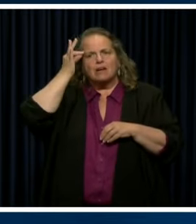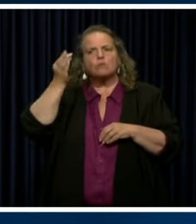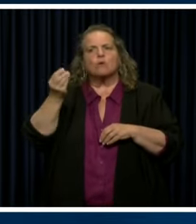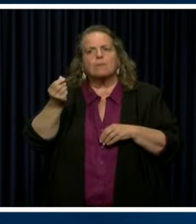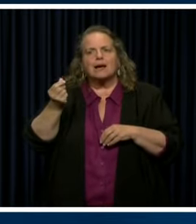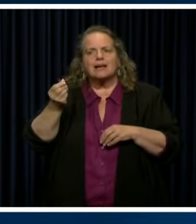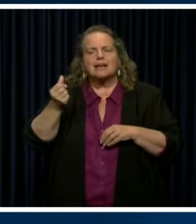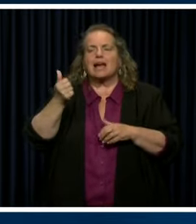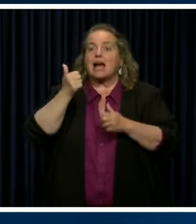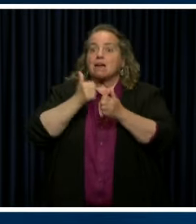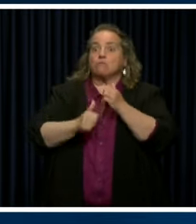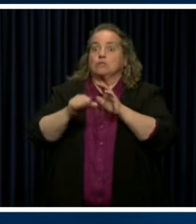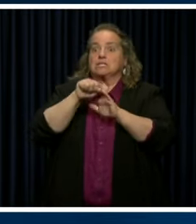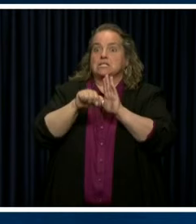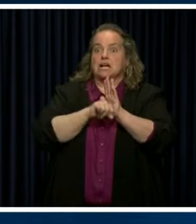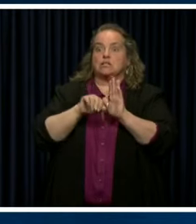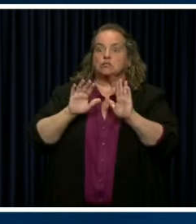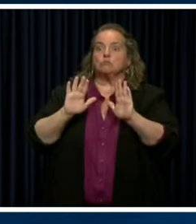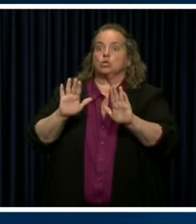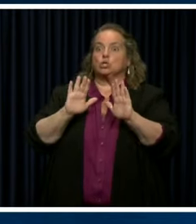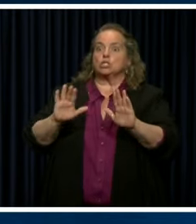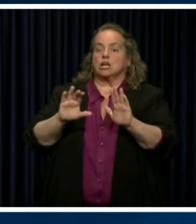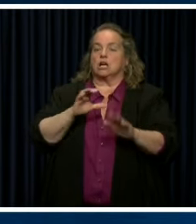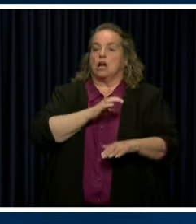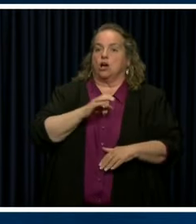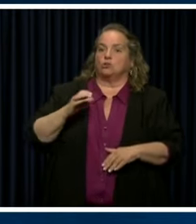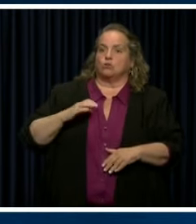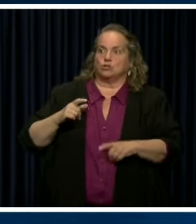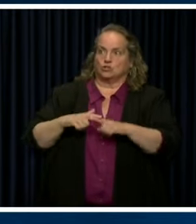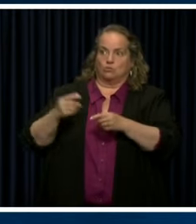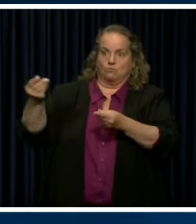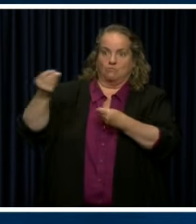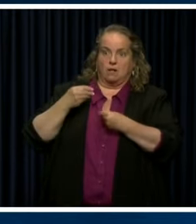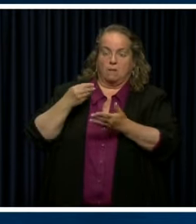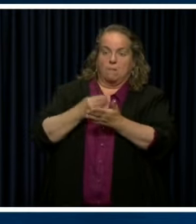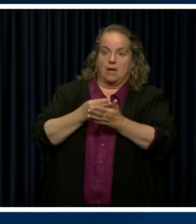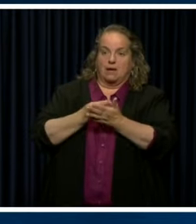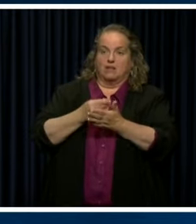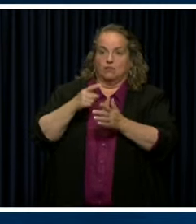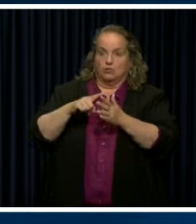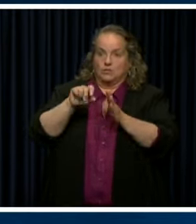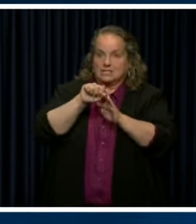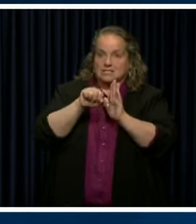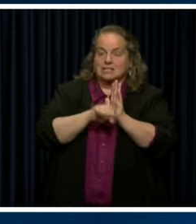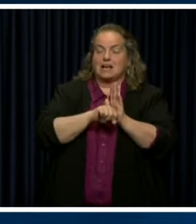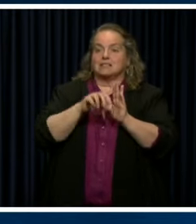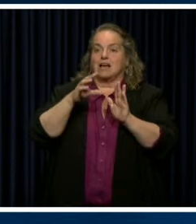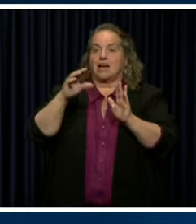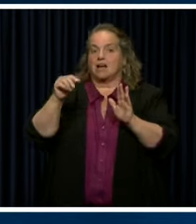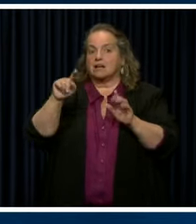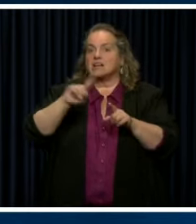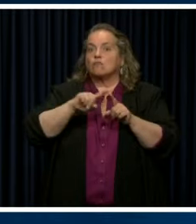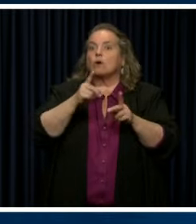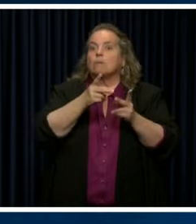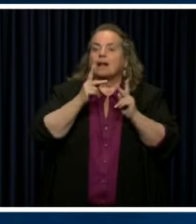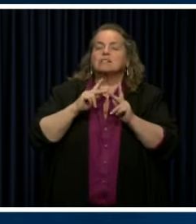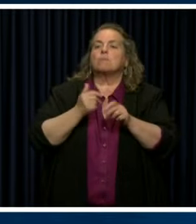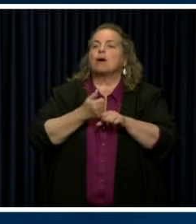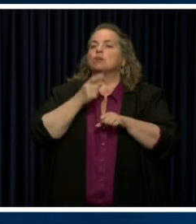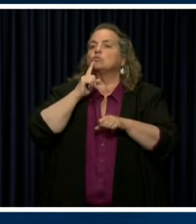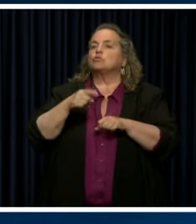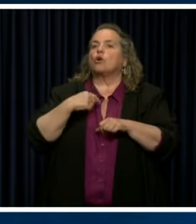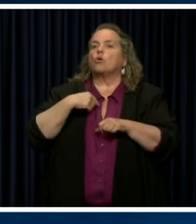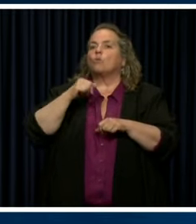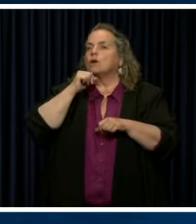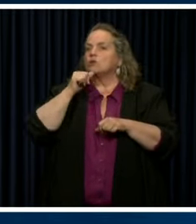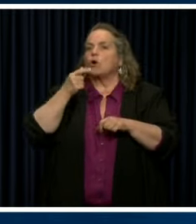state is pushing Congress to provide direct relief to states and to localities to make sure we don't make any recession